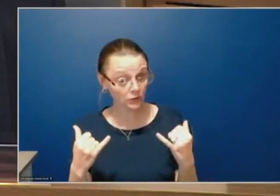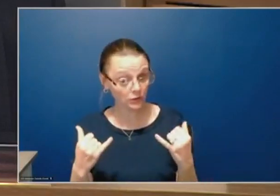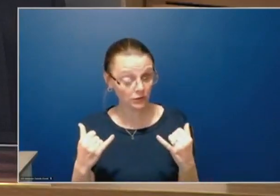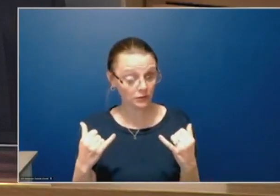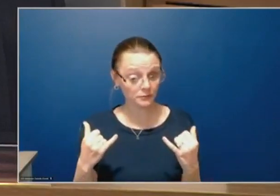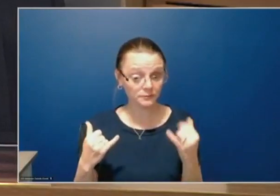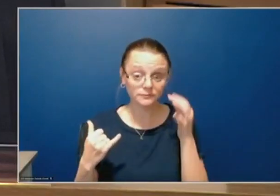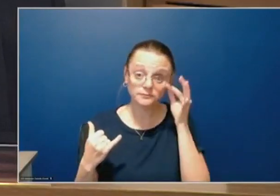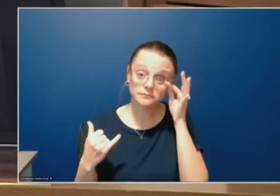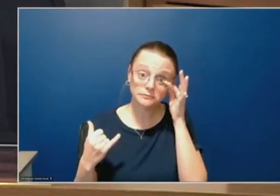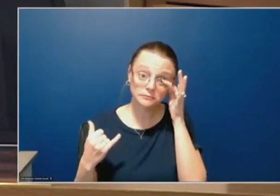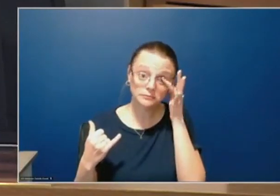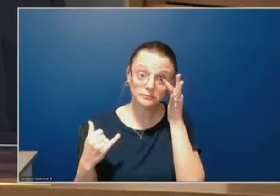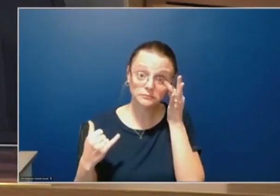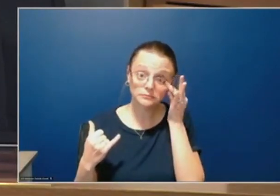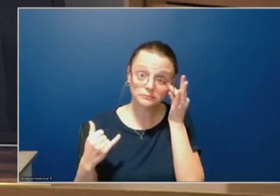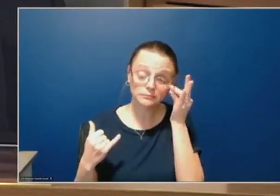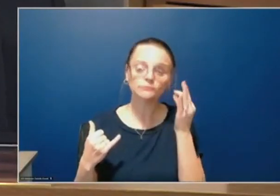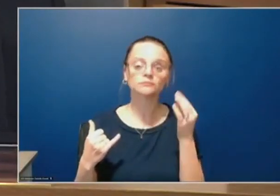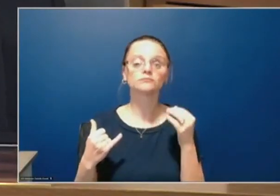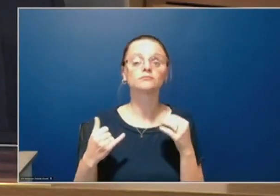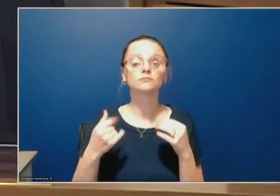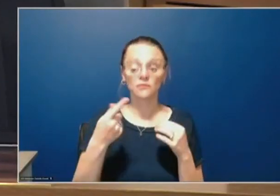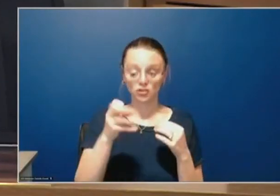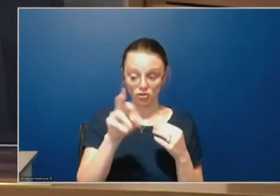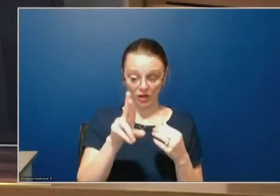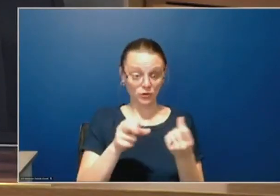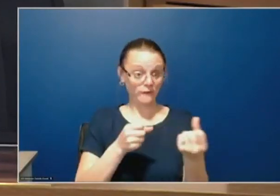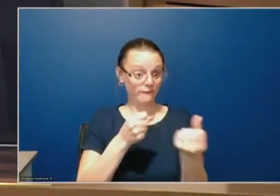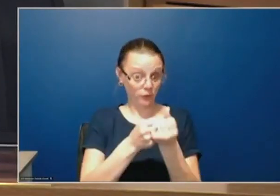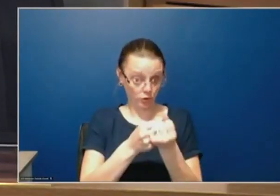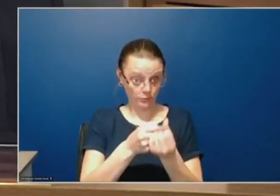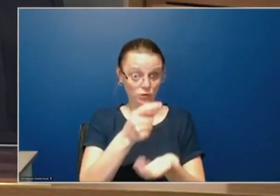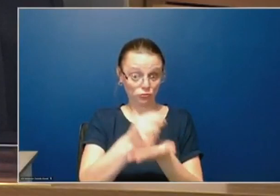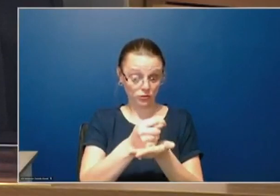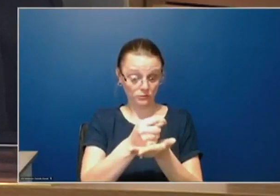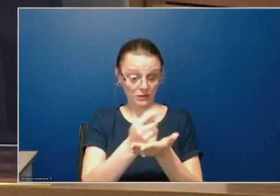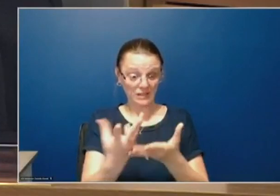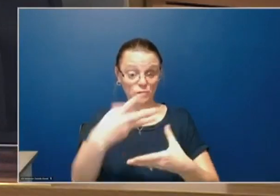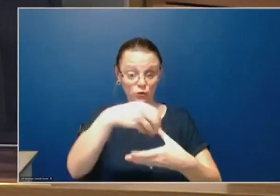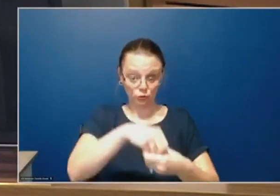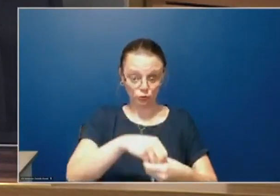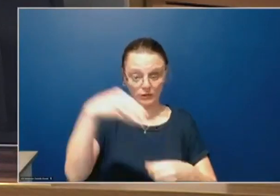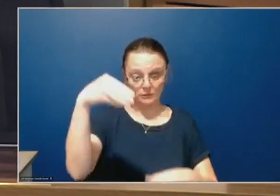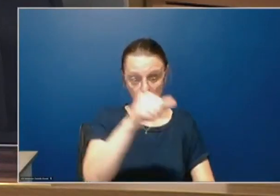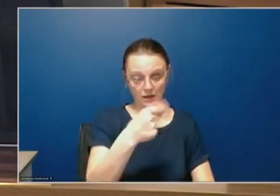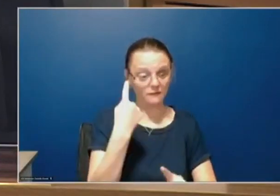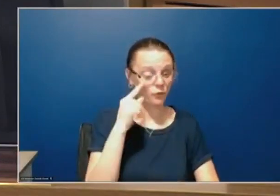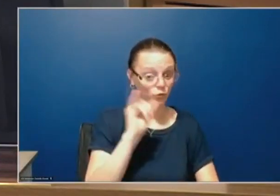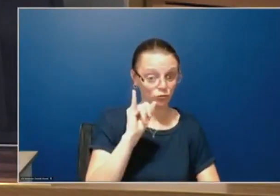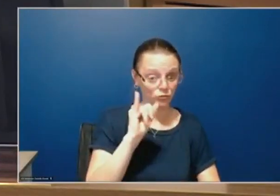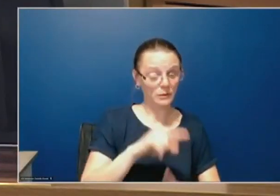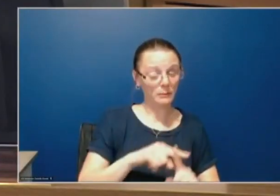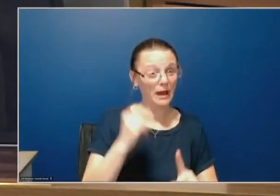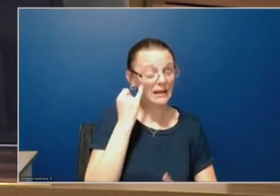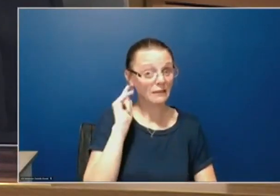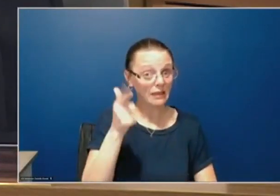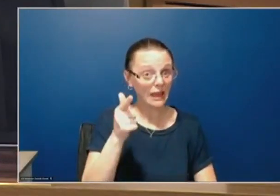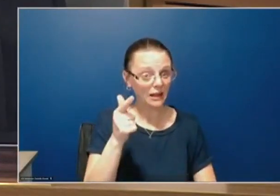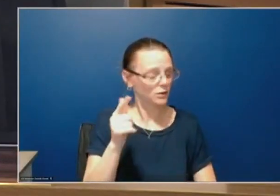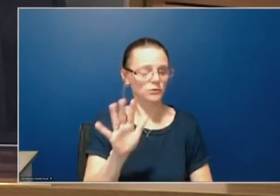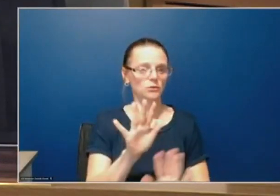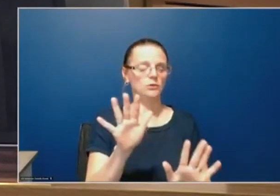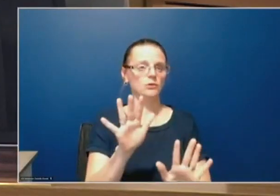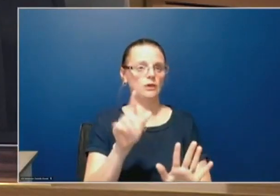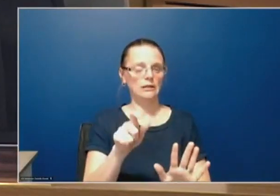you can get gender-affirming treatment covered by insurance, but if you face regret and you want to